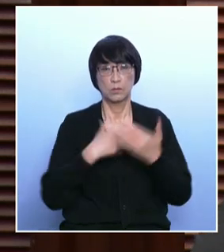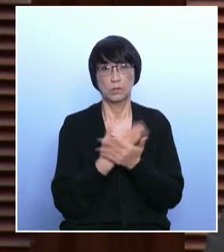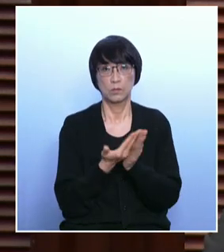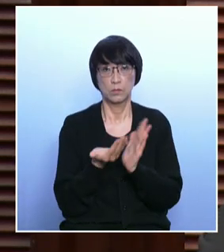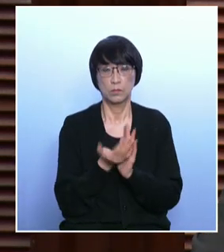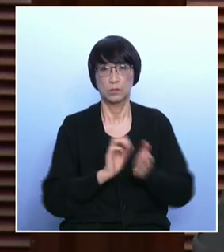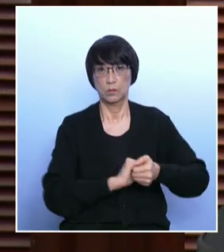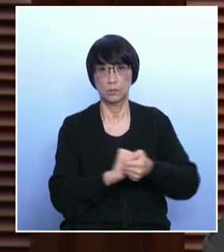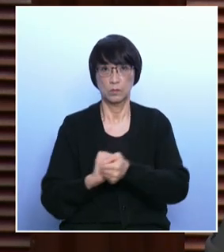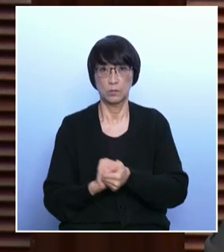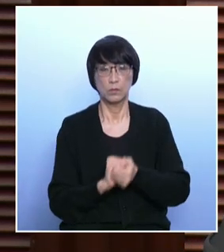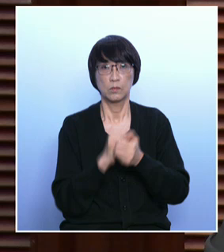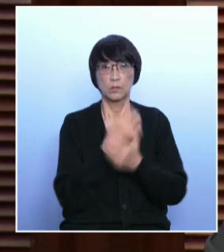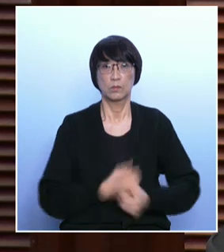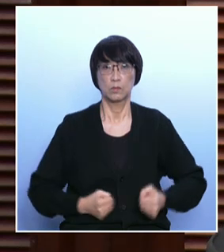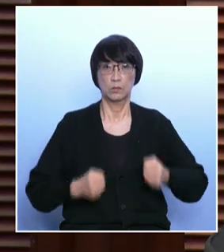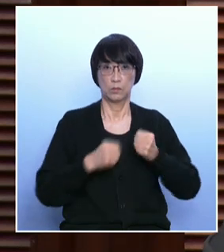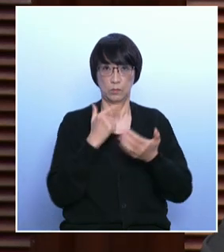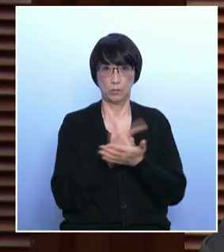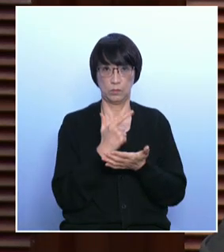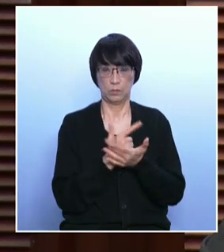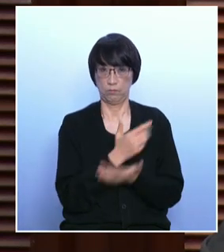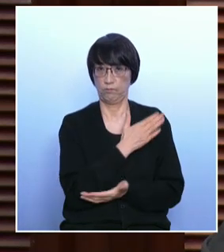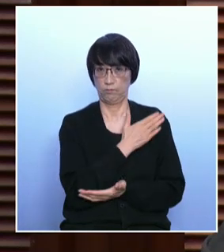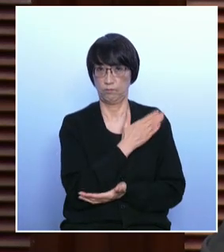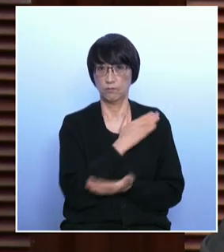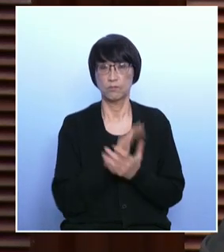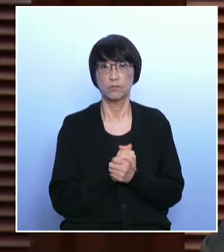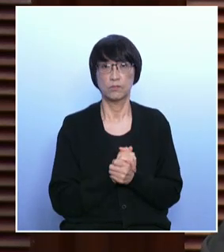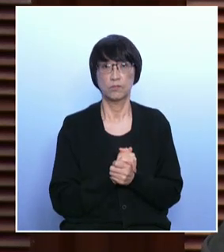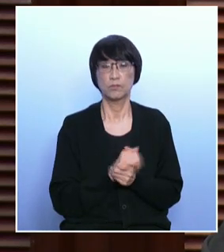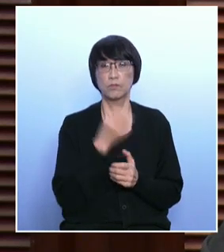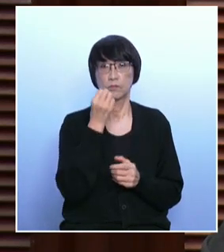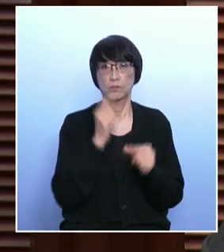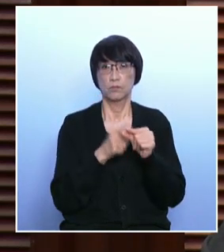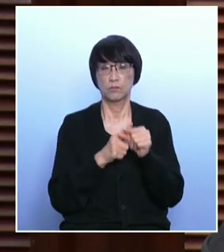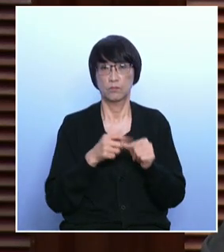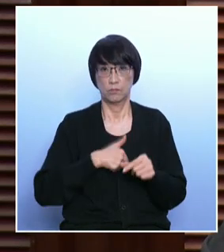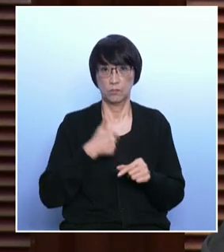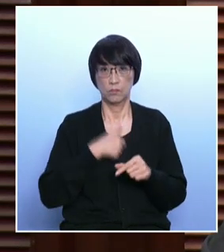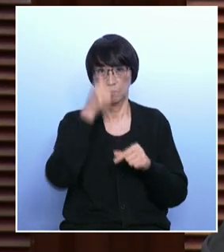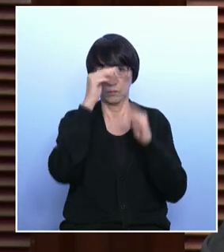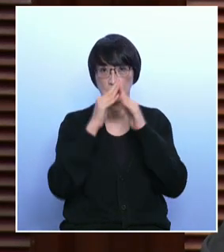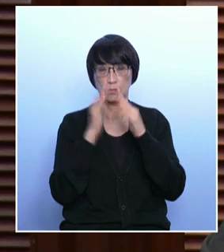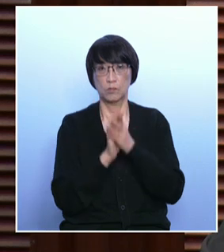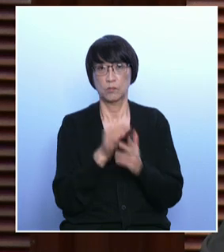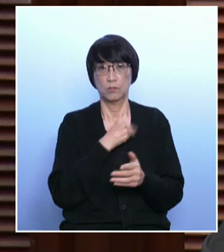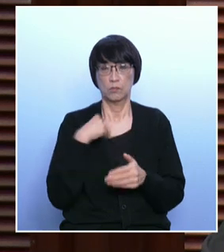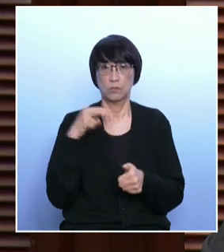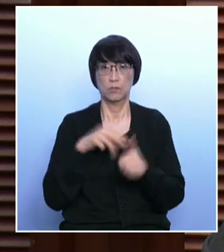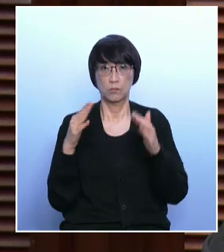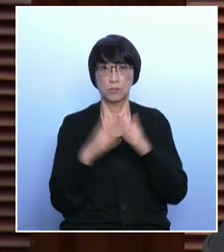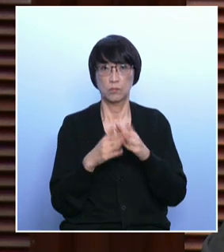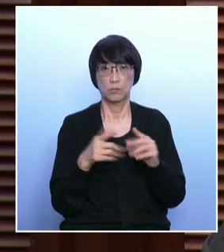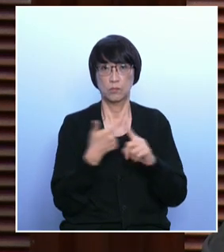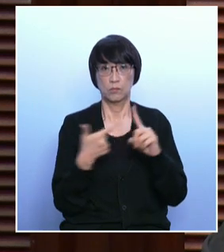assume the role of research, teaching, and the creation of health value. The Chinese Medicine Hospital will